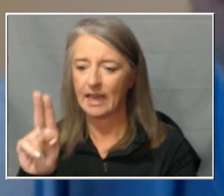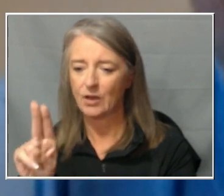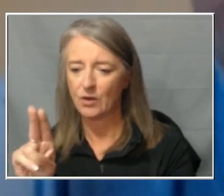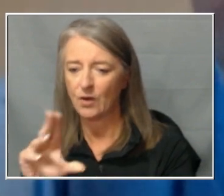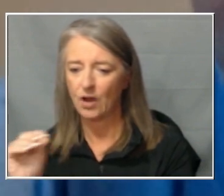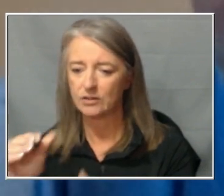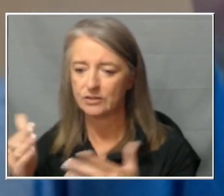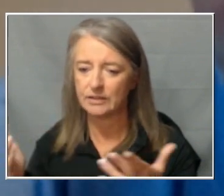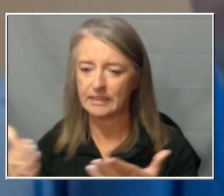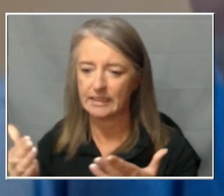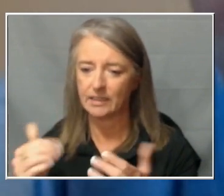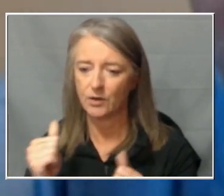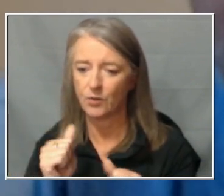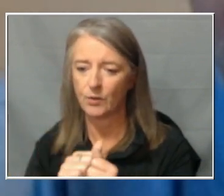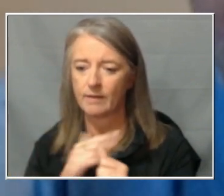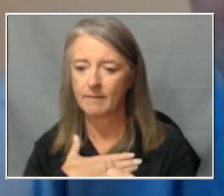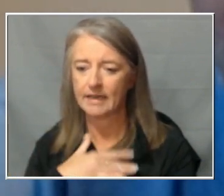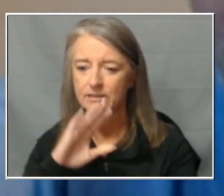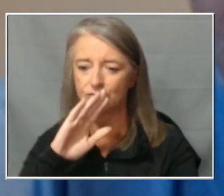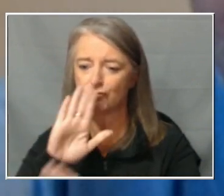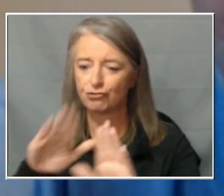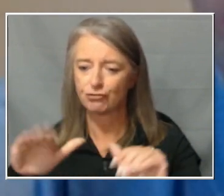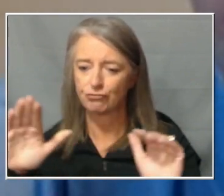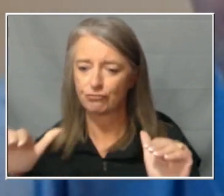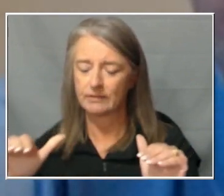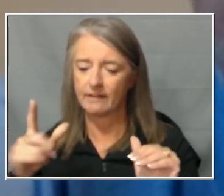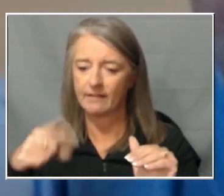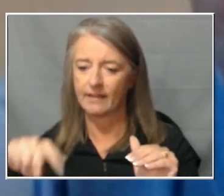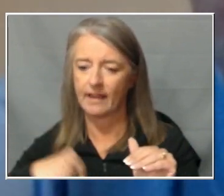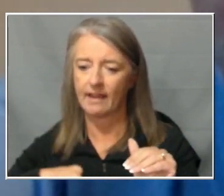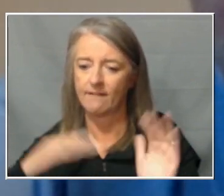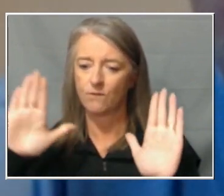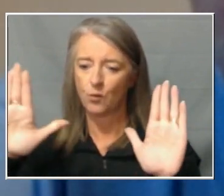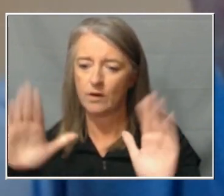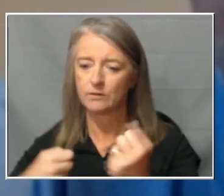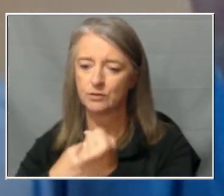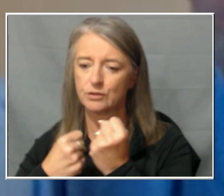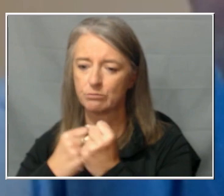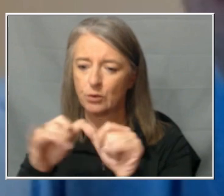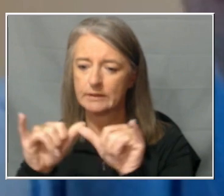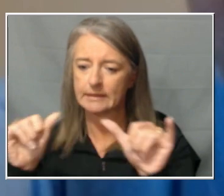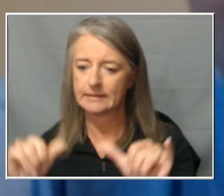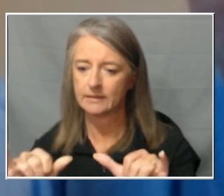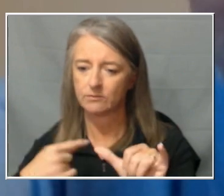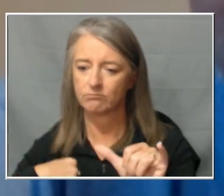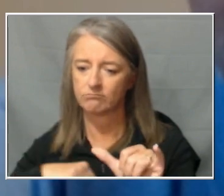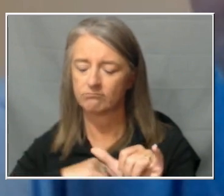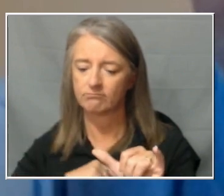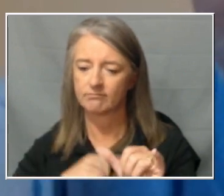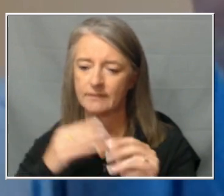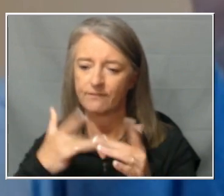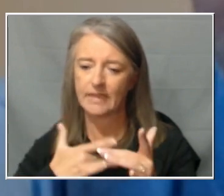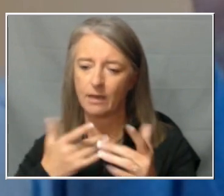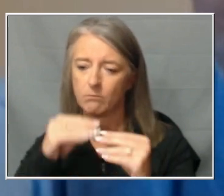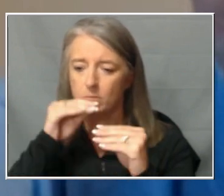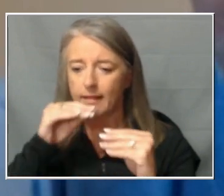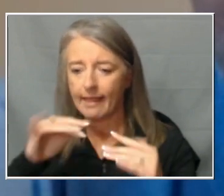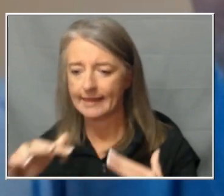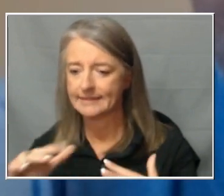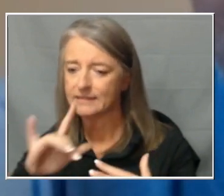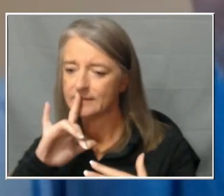then down here with my children. They have a wonderful support system, and we're just so blessed